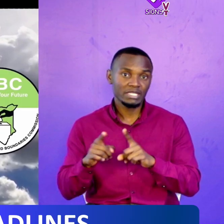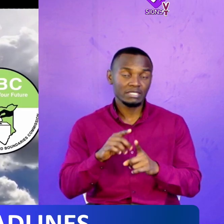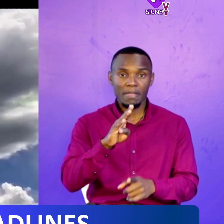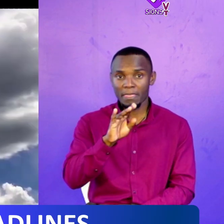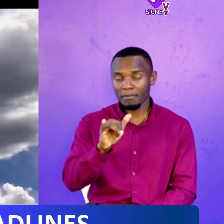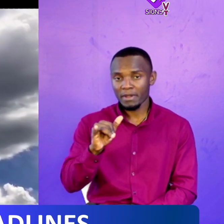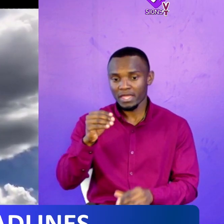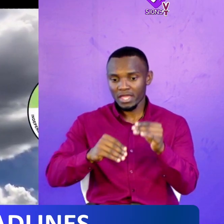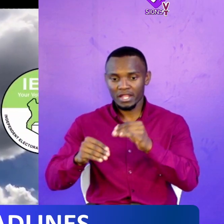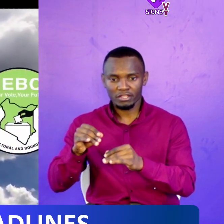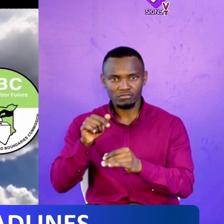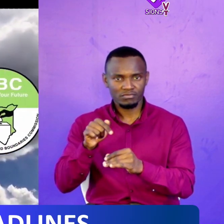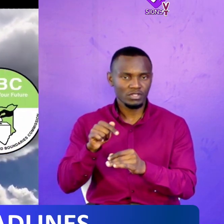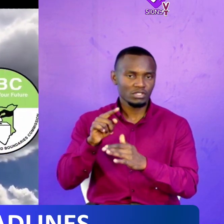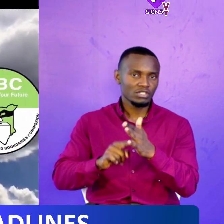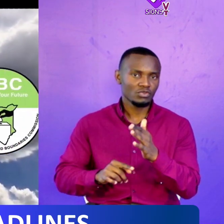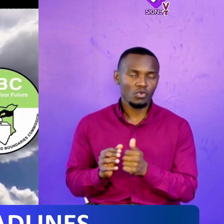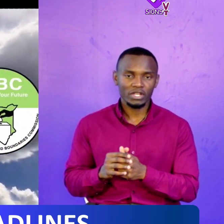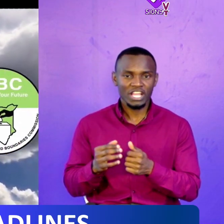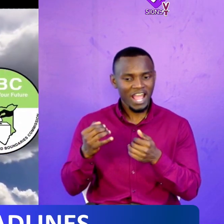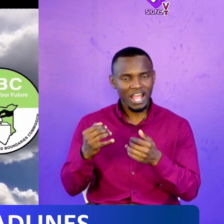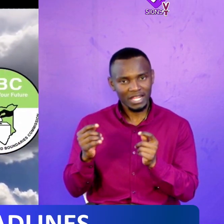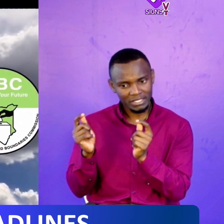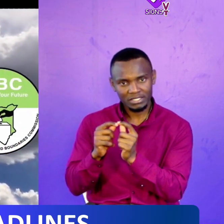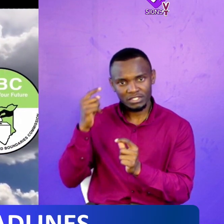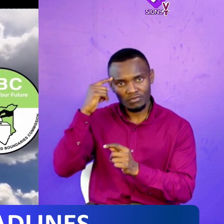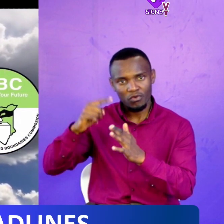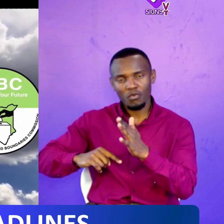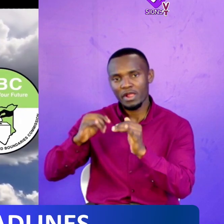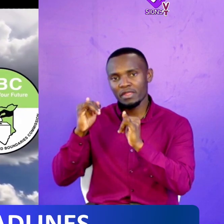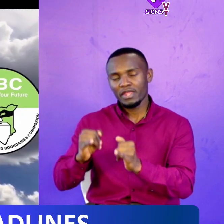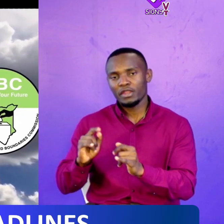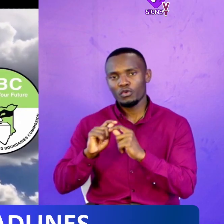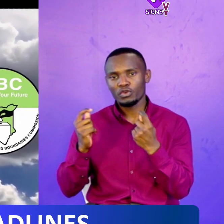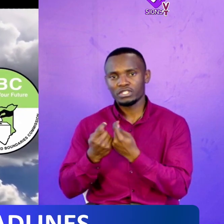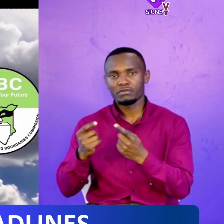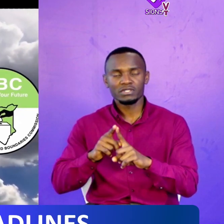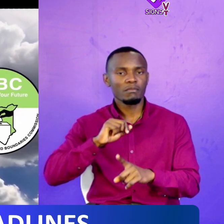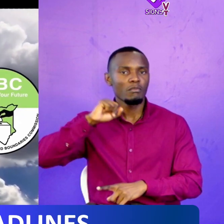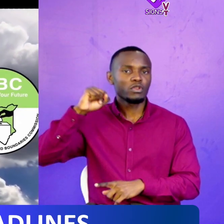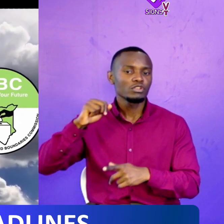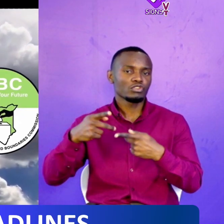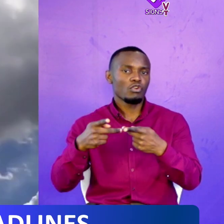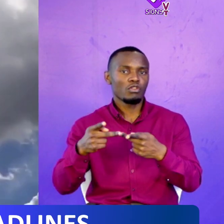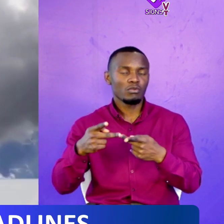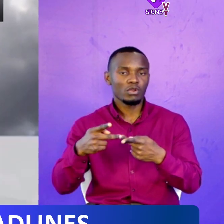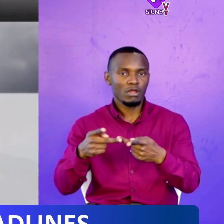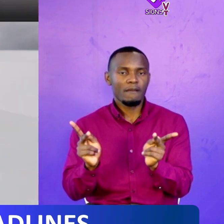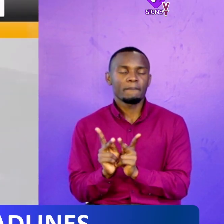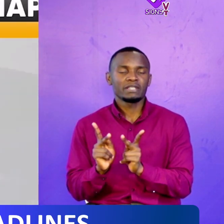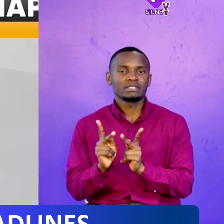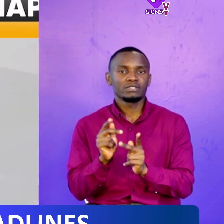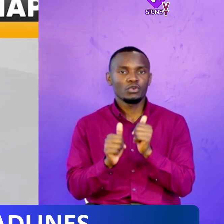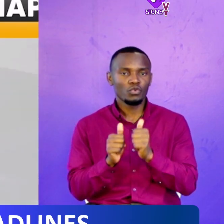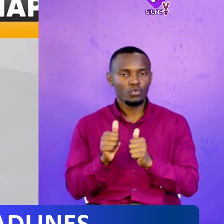litmus test for the new IEBC team and the political formations that are taking shape ahead of the